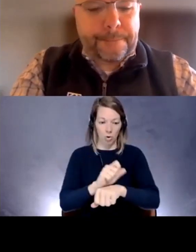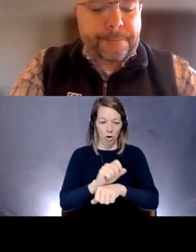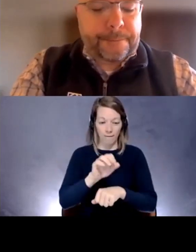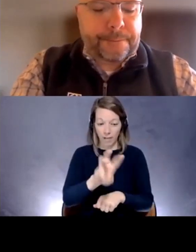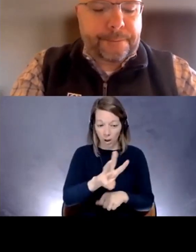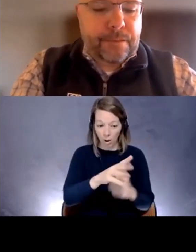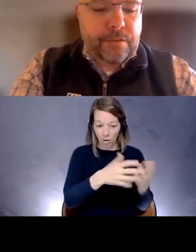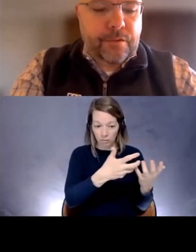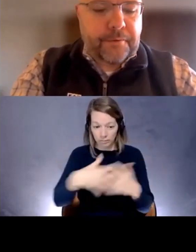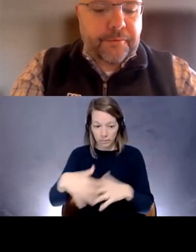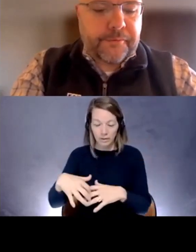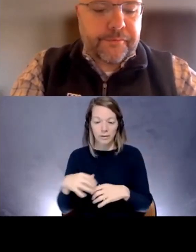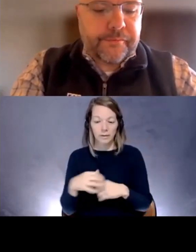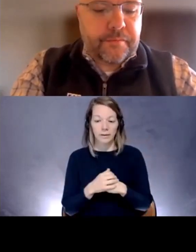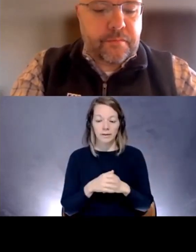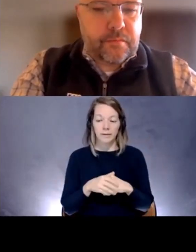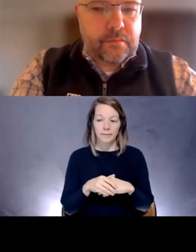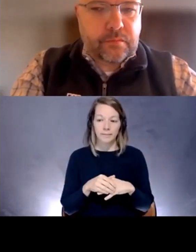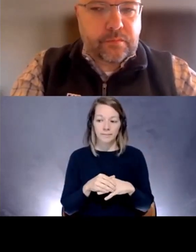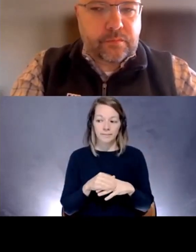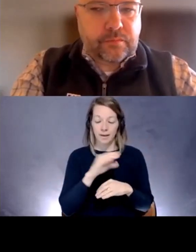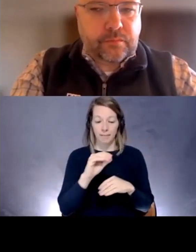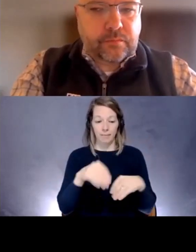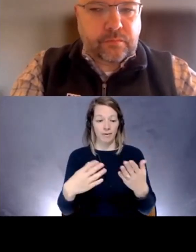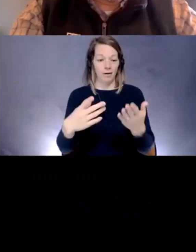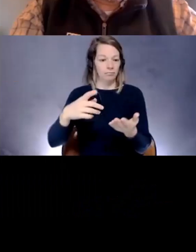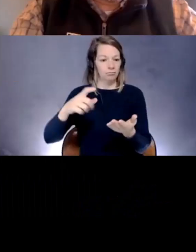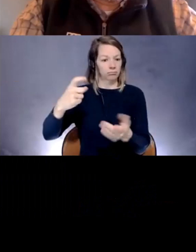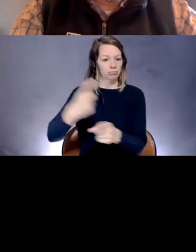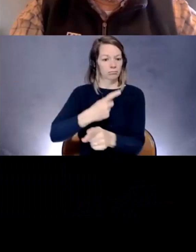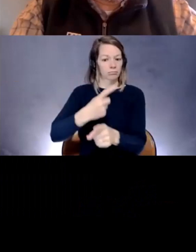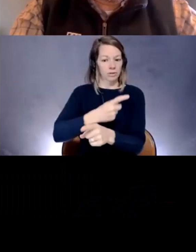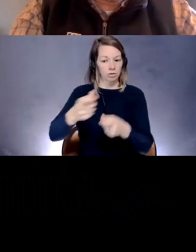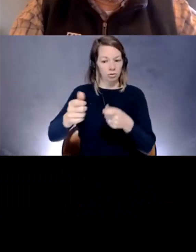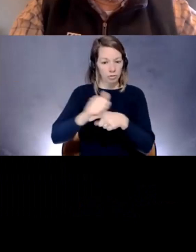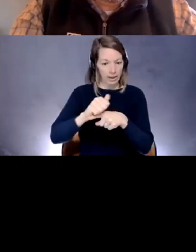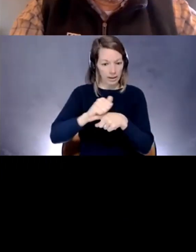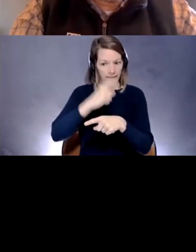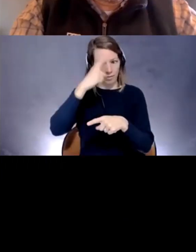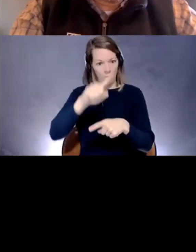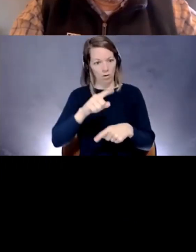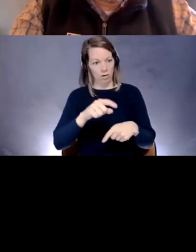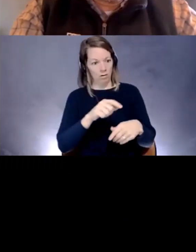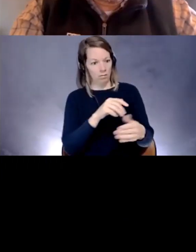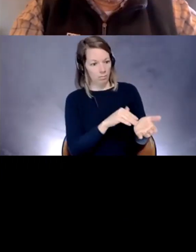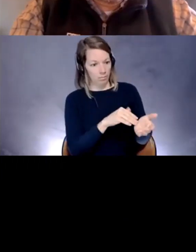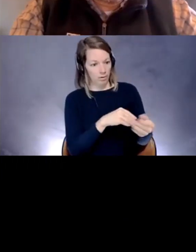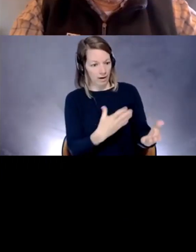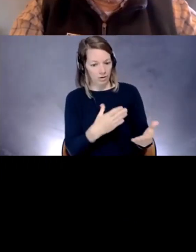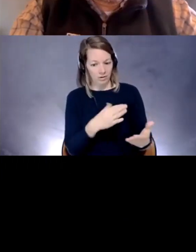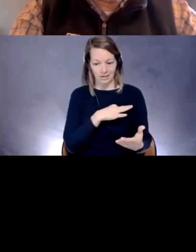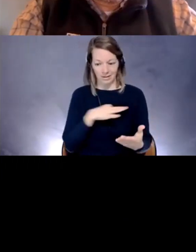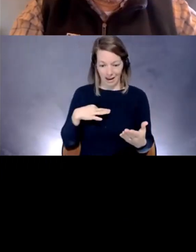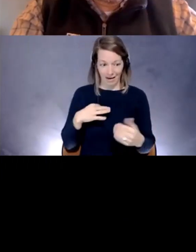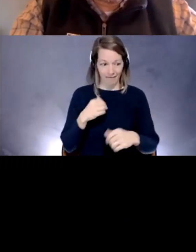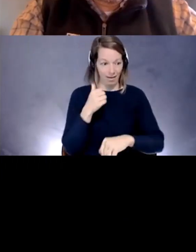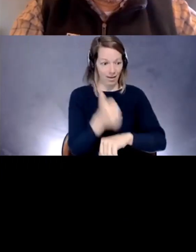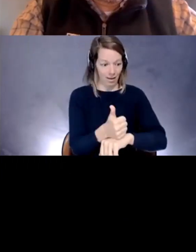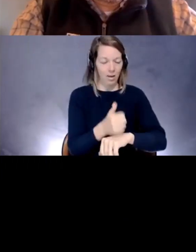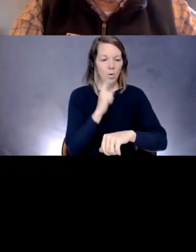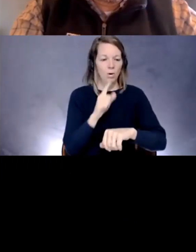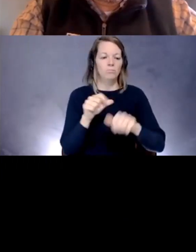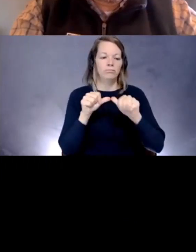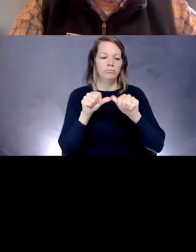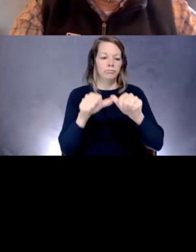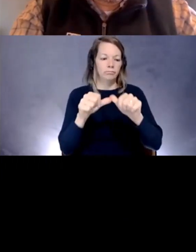and provide necessary training to providers and staff will build the foundation for